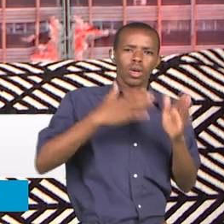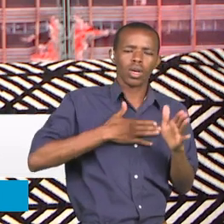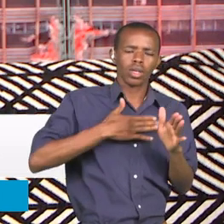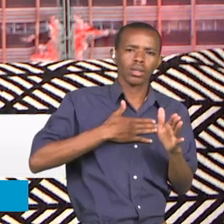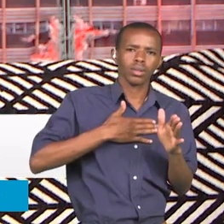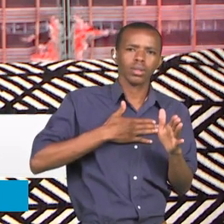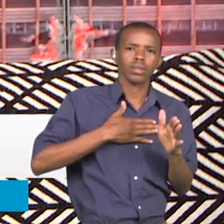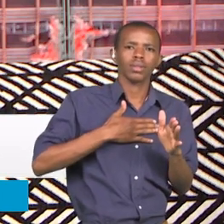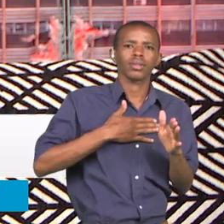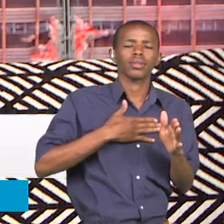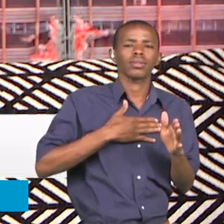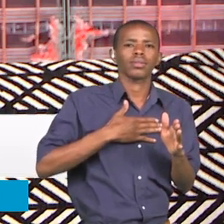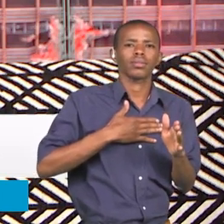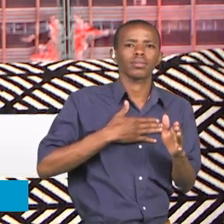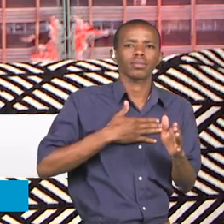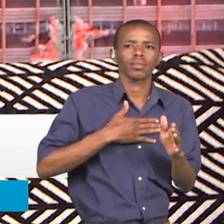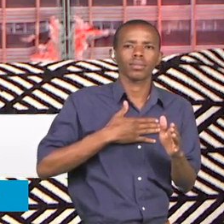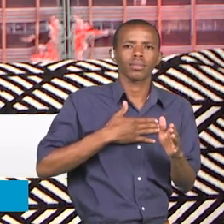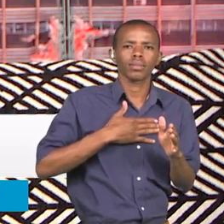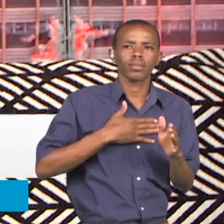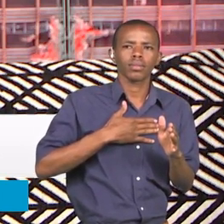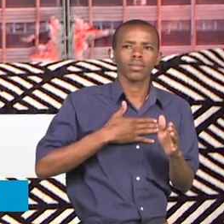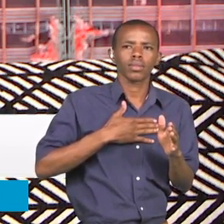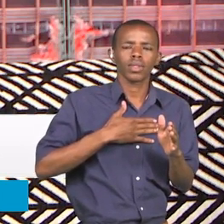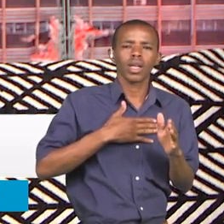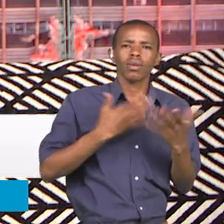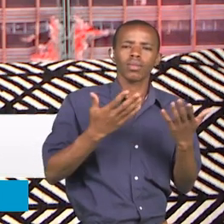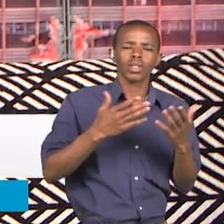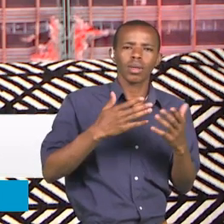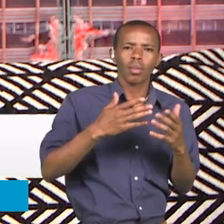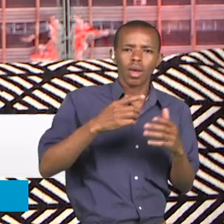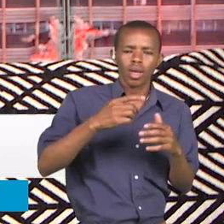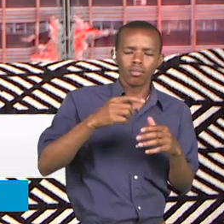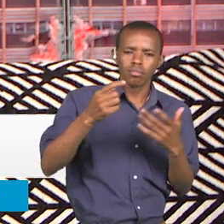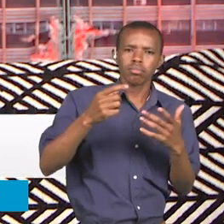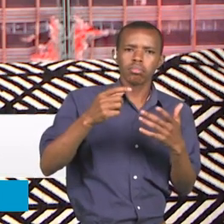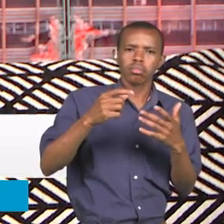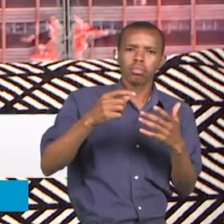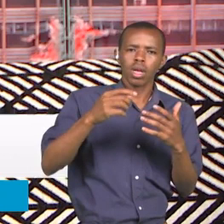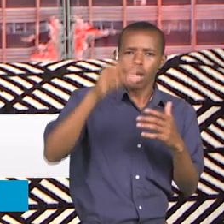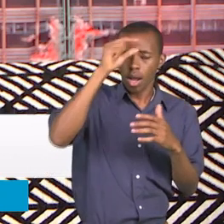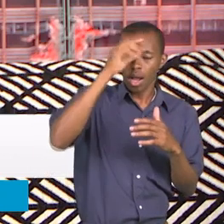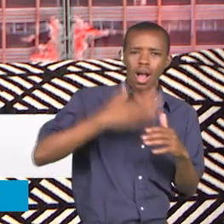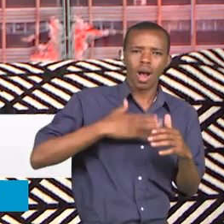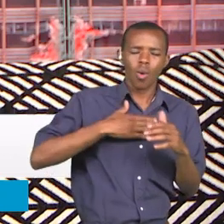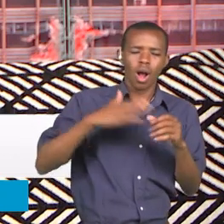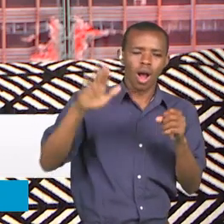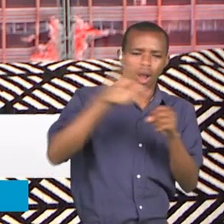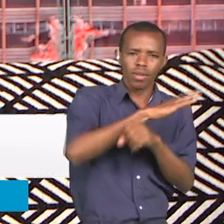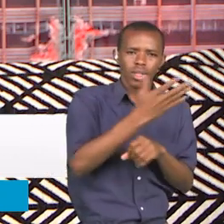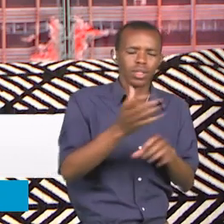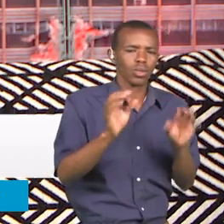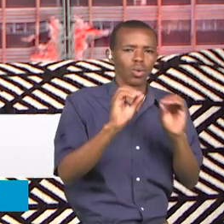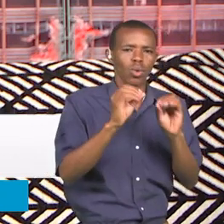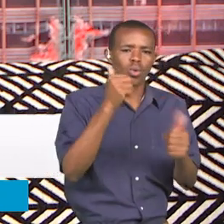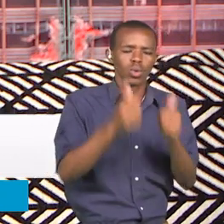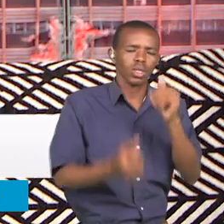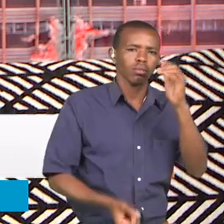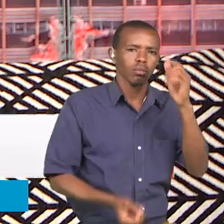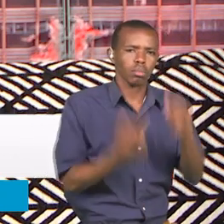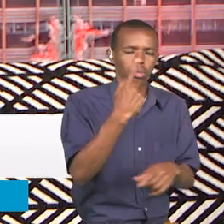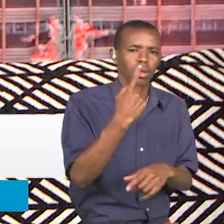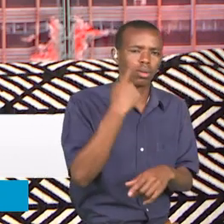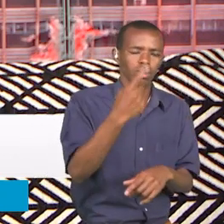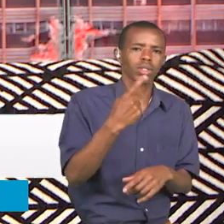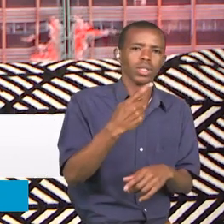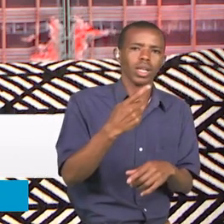really, they're not really, like our statutes themselves, they don't cover some of these things that are emerging. Mm-hmm. You'd find